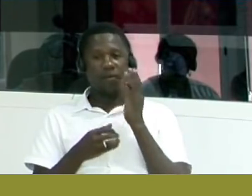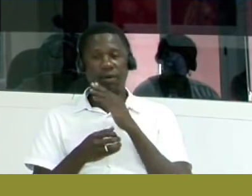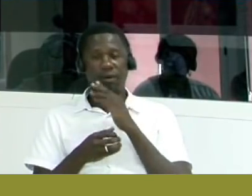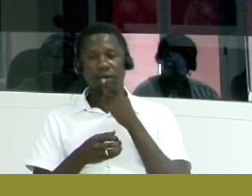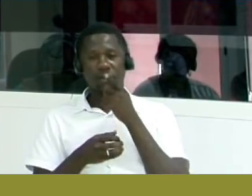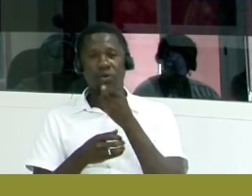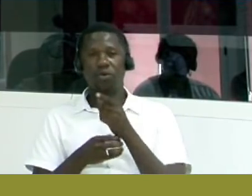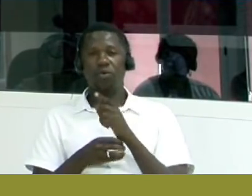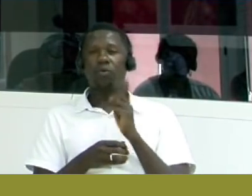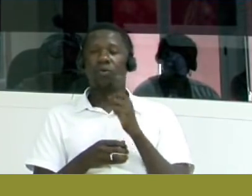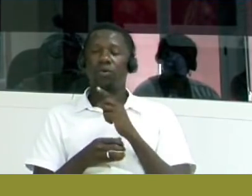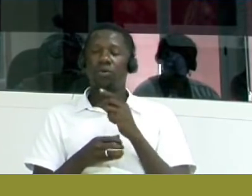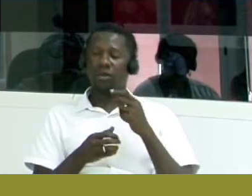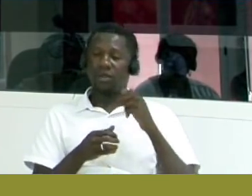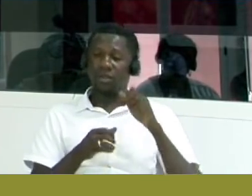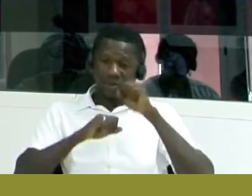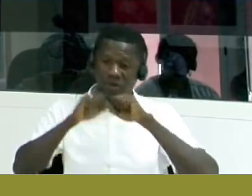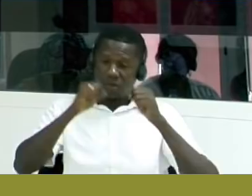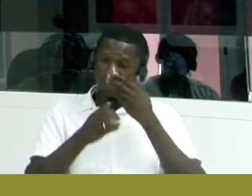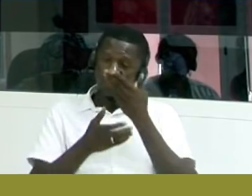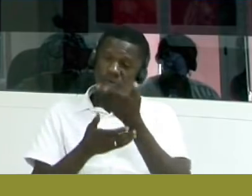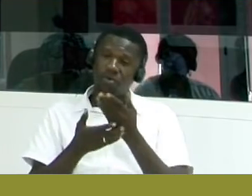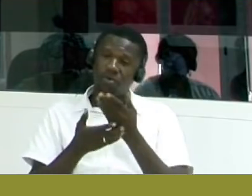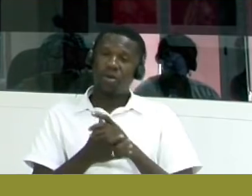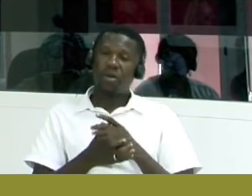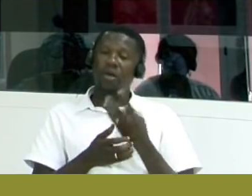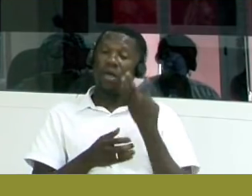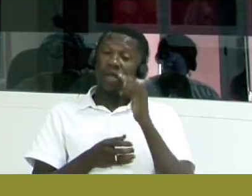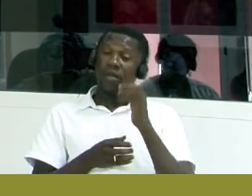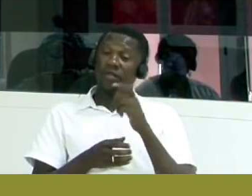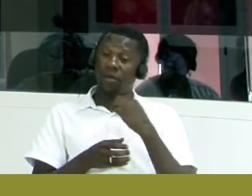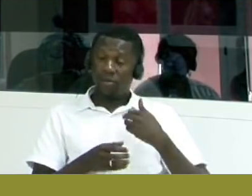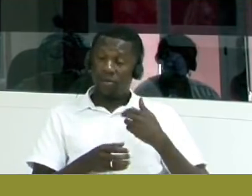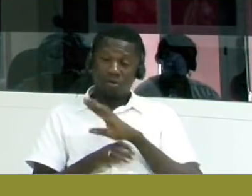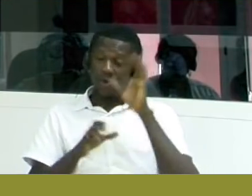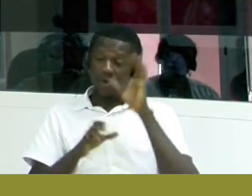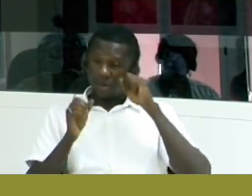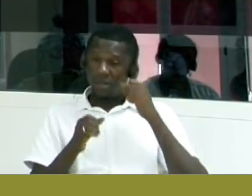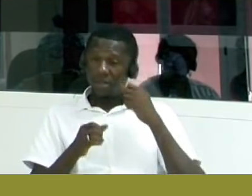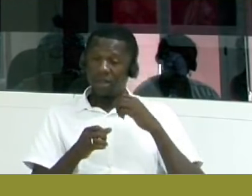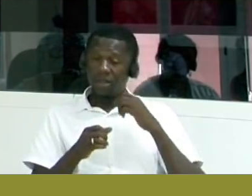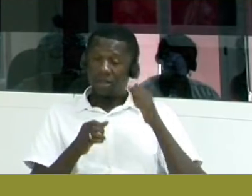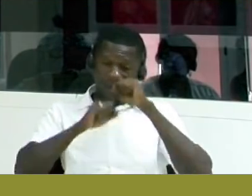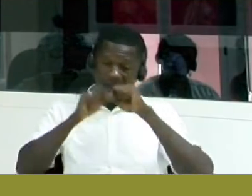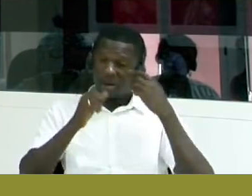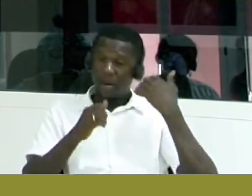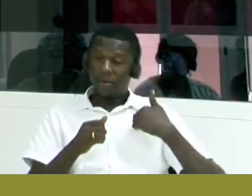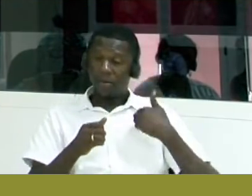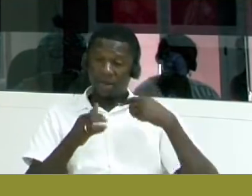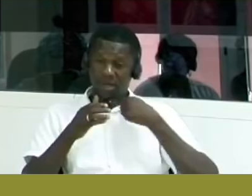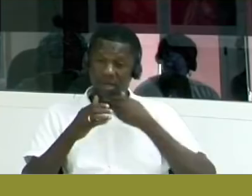was the environment like? I will not lie to you. No, if people don't understand the environment that we were in, I leave it at that.